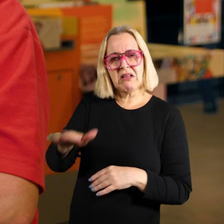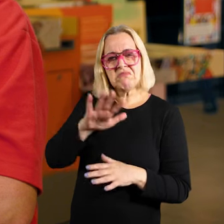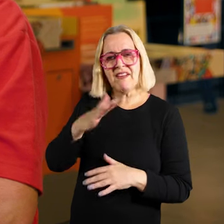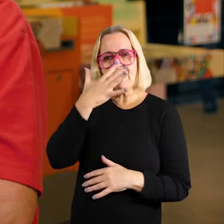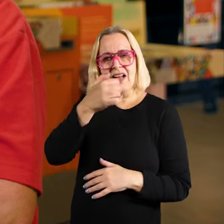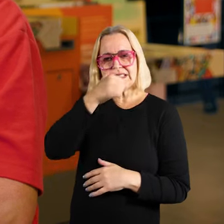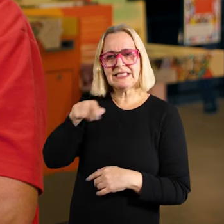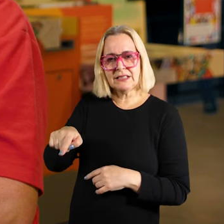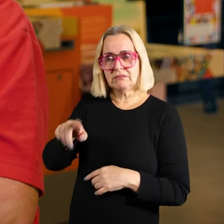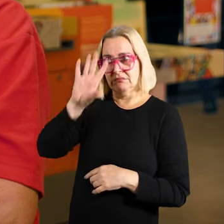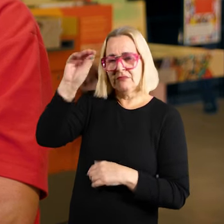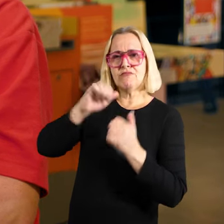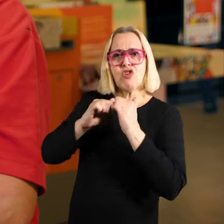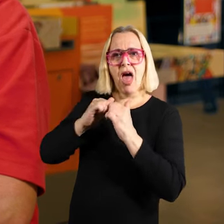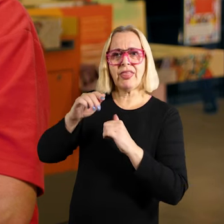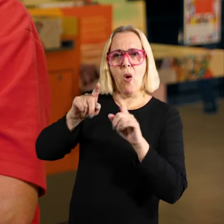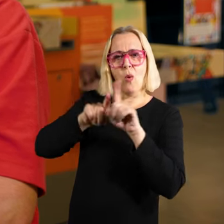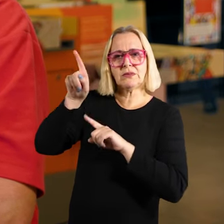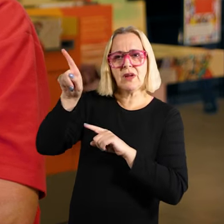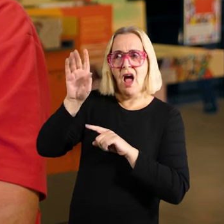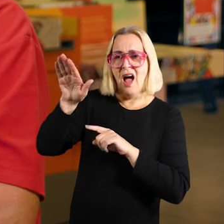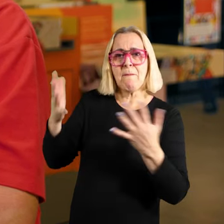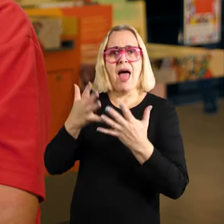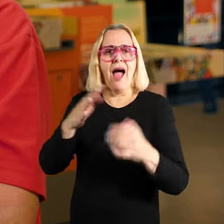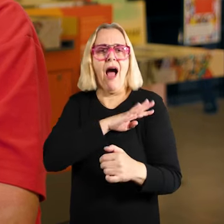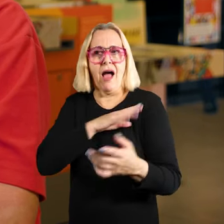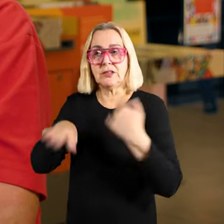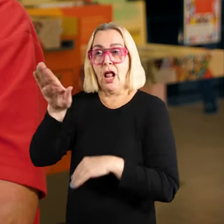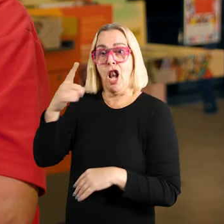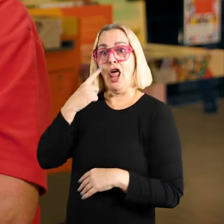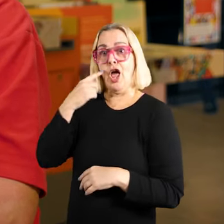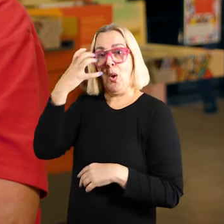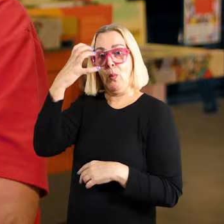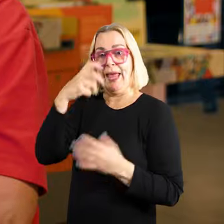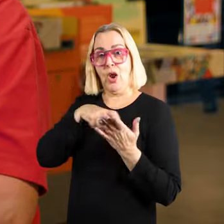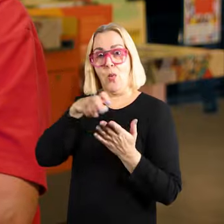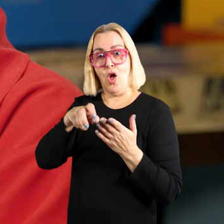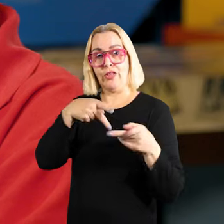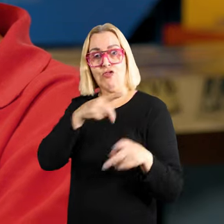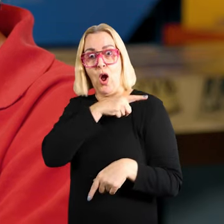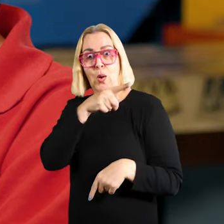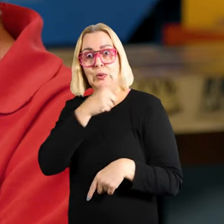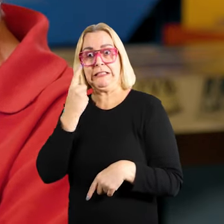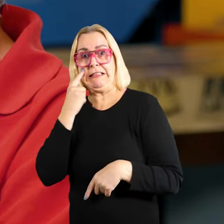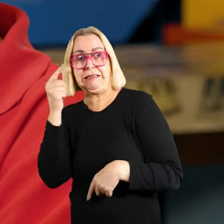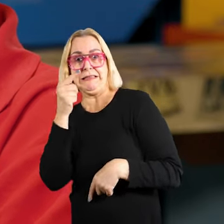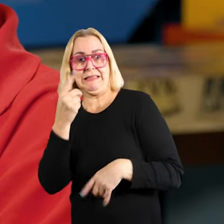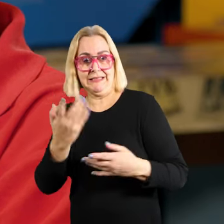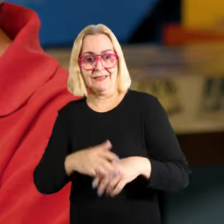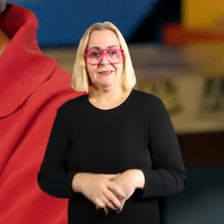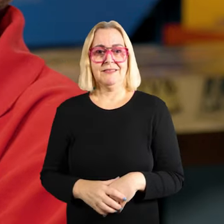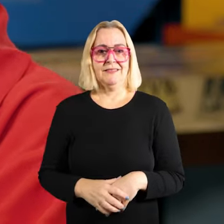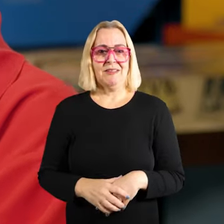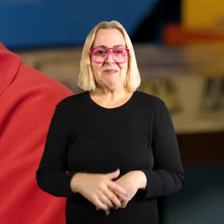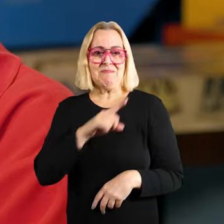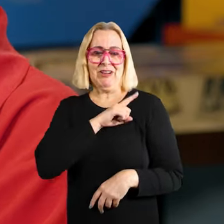he's only about 5 or 6, he said to his bigger brother who he's playing in the garden with, he goes, "Oh, look, is that the Queen walking along the road?"